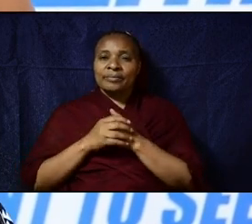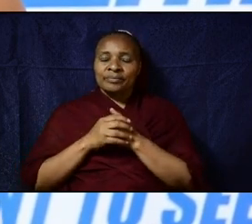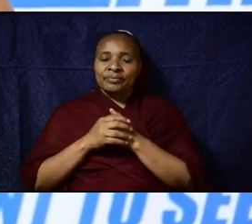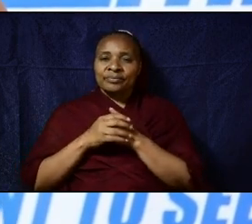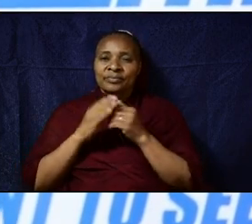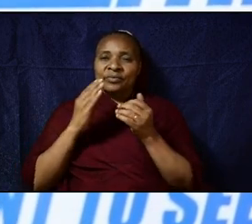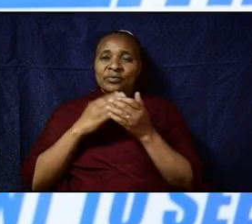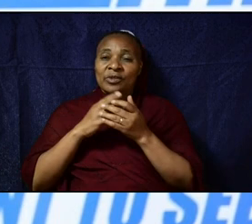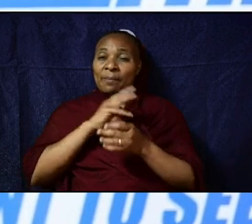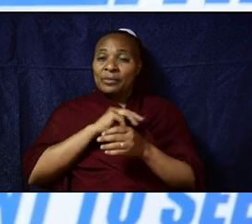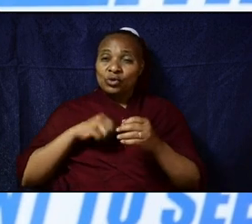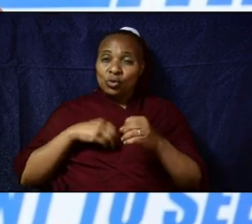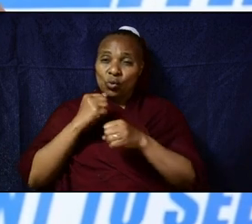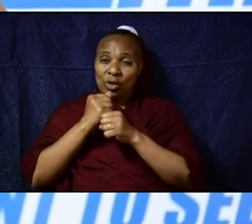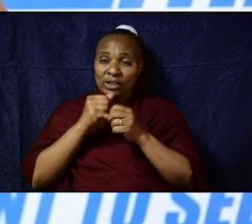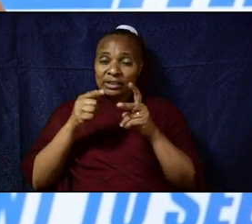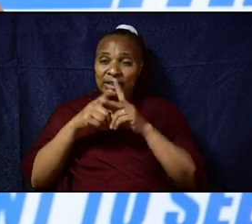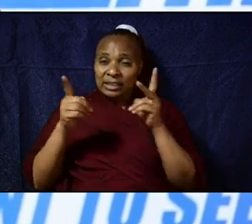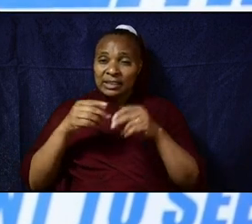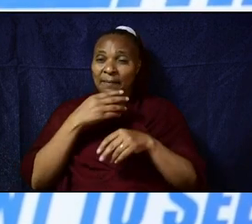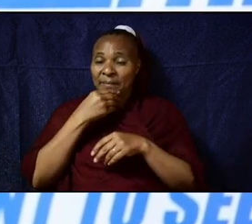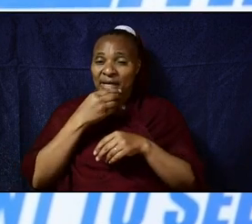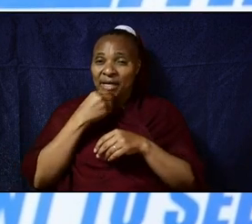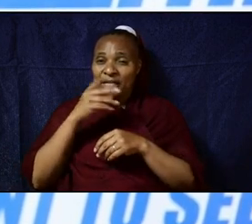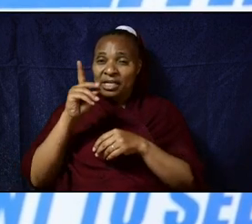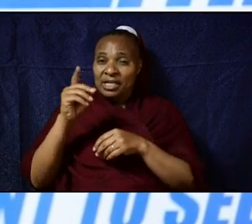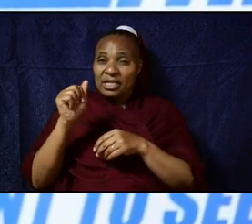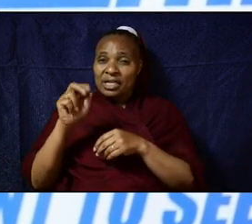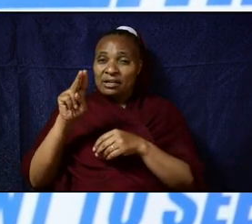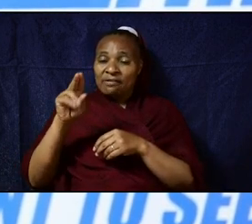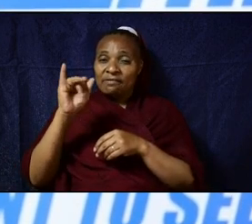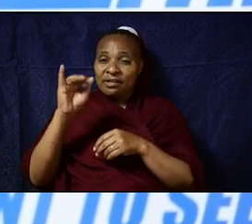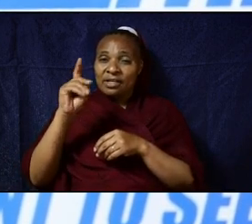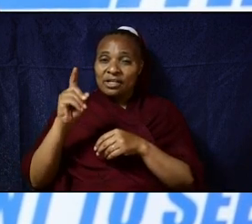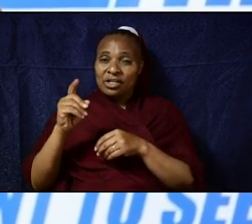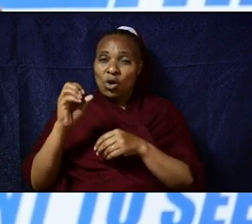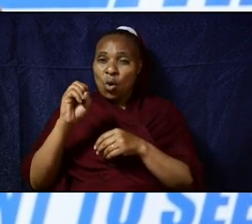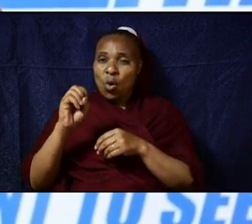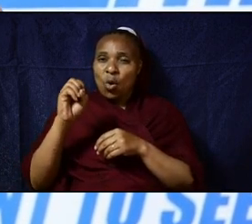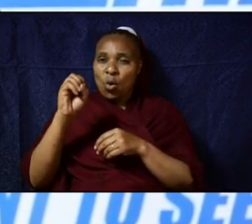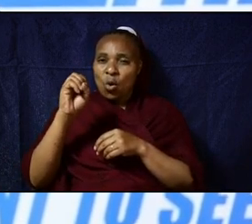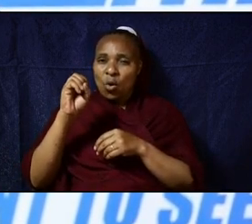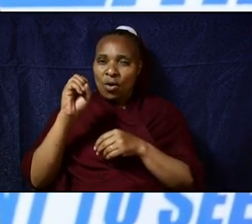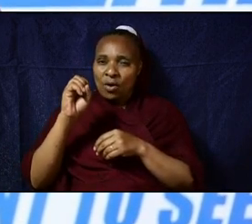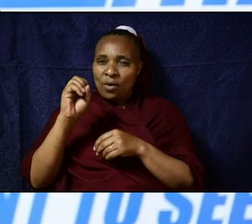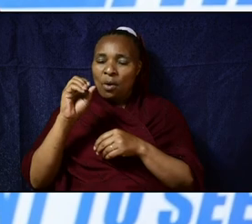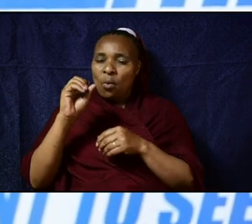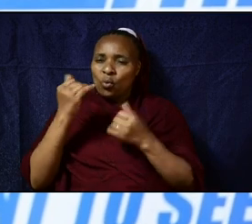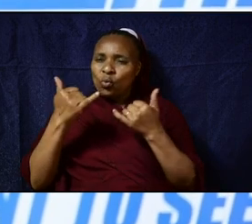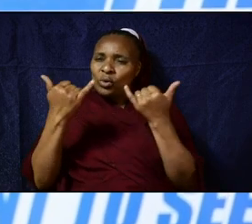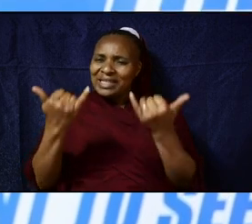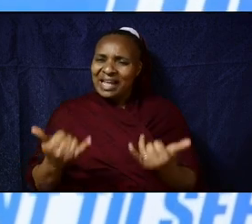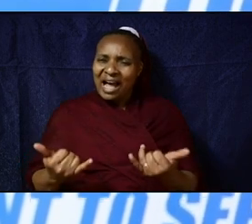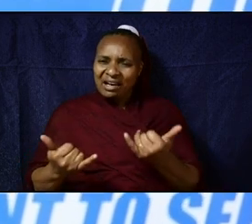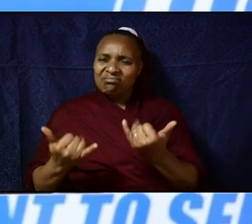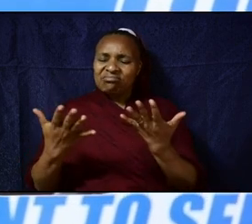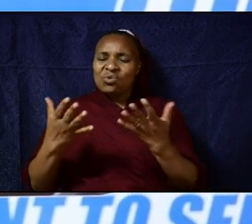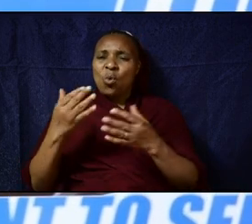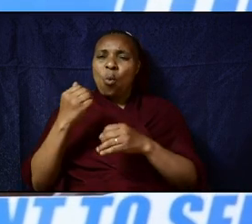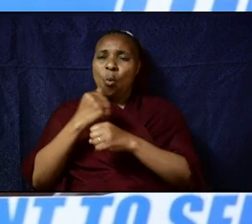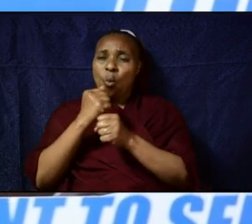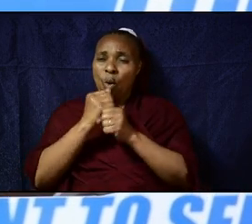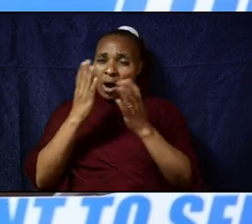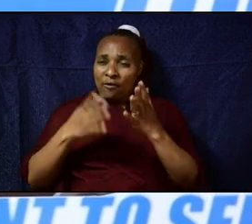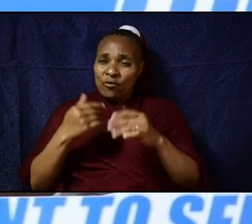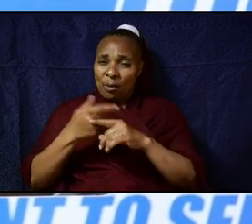So, mission work was started by a guy named David Elie Delfhove, who was a young pioneer worker from Belgium.